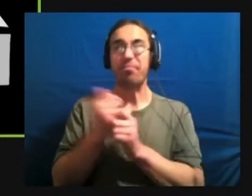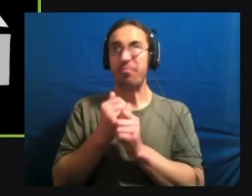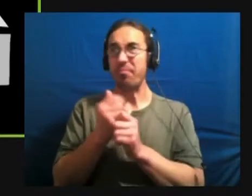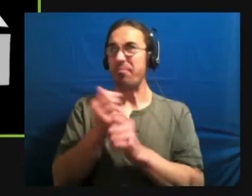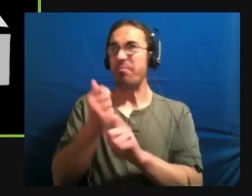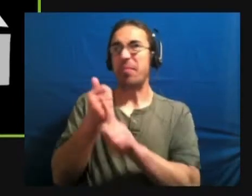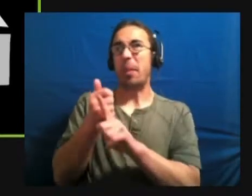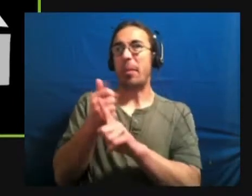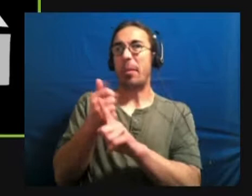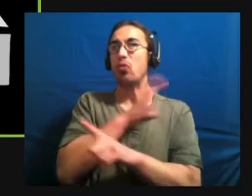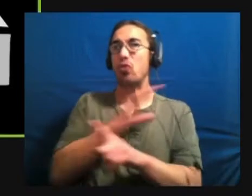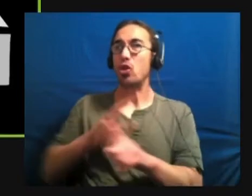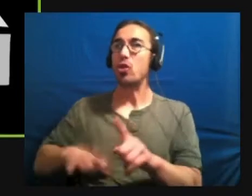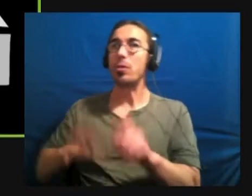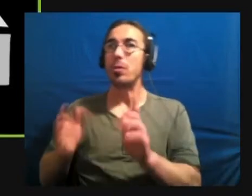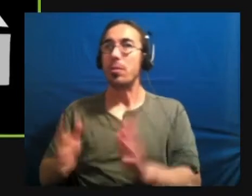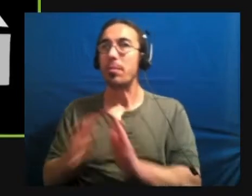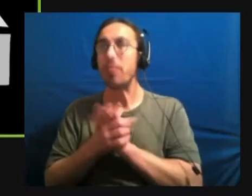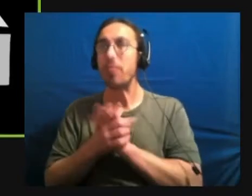And